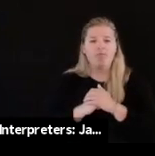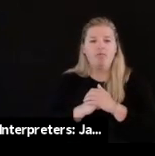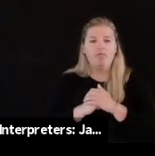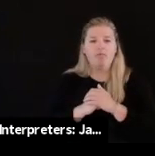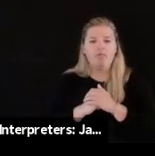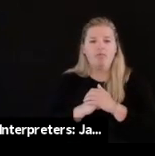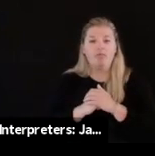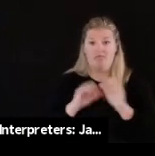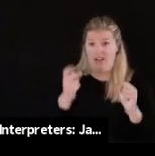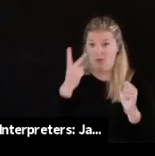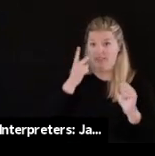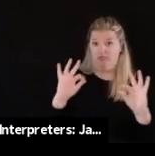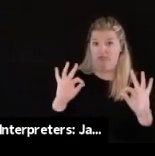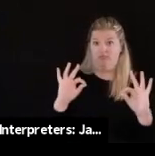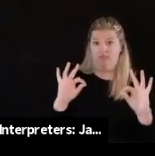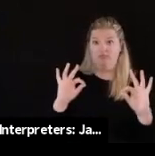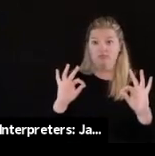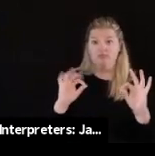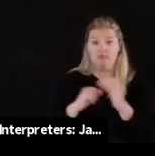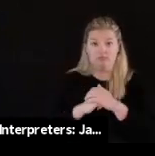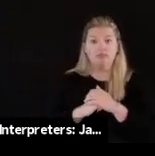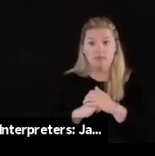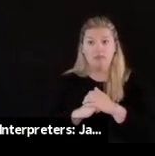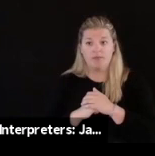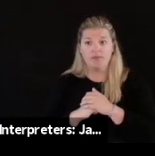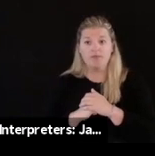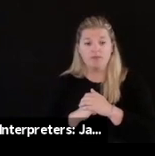Can everyone see that okay?